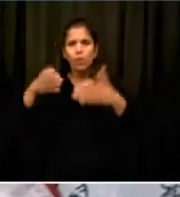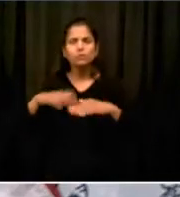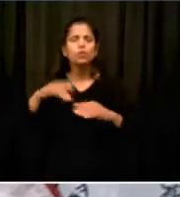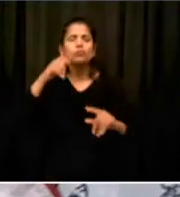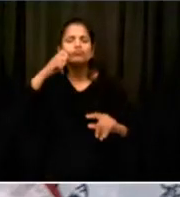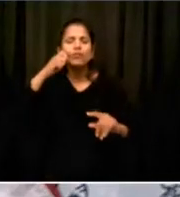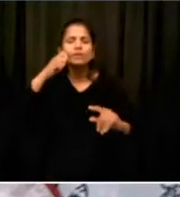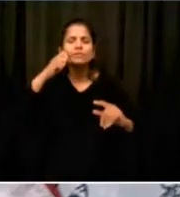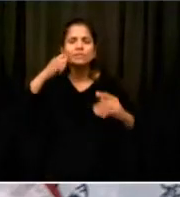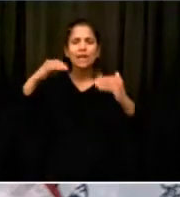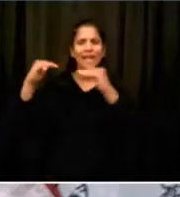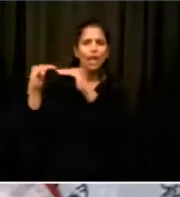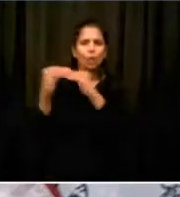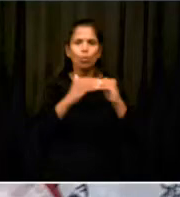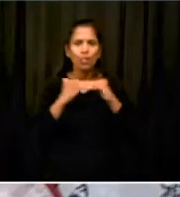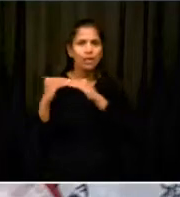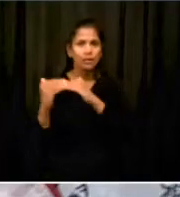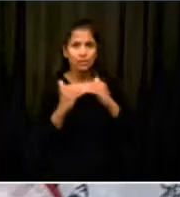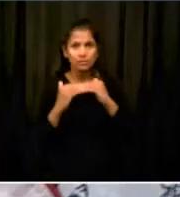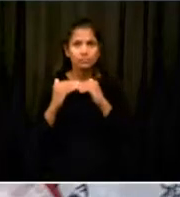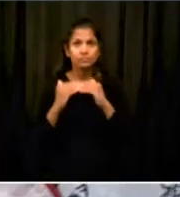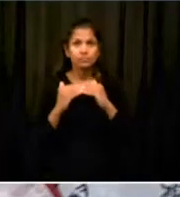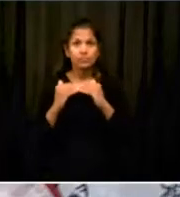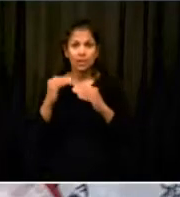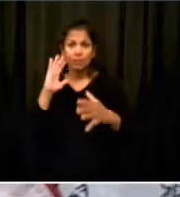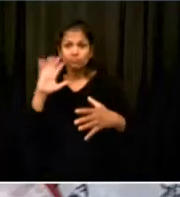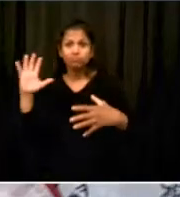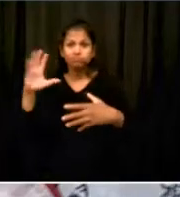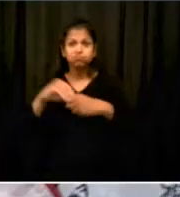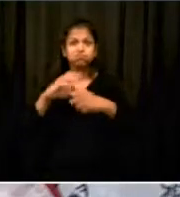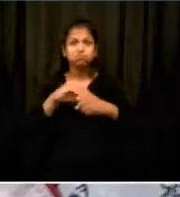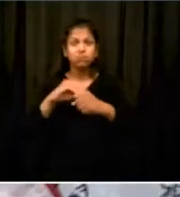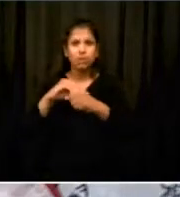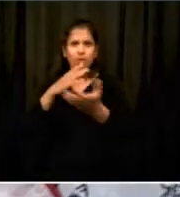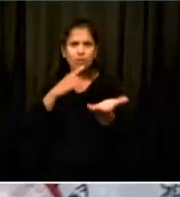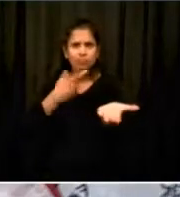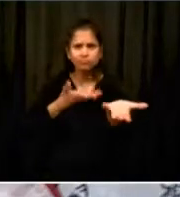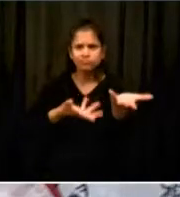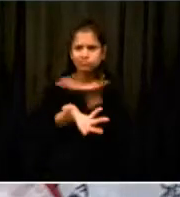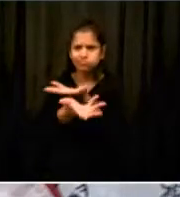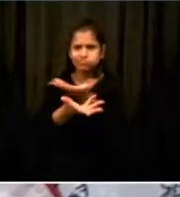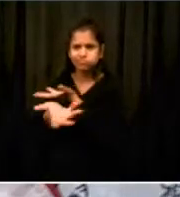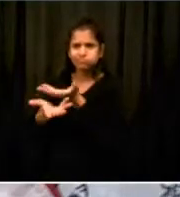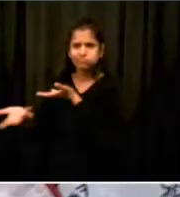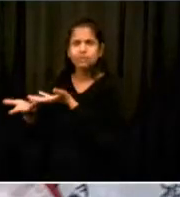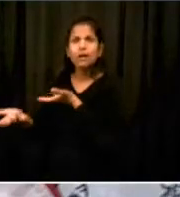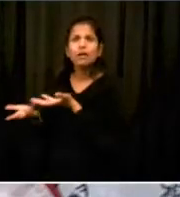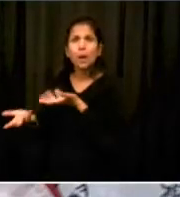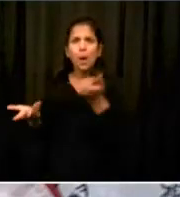Manhattan and the West Bronx. But there's nothing more powerful than community people offering their own vision for